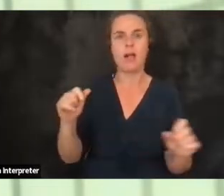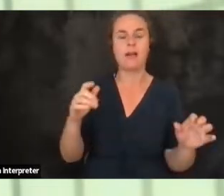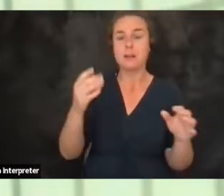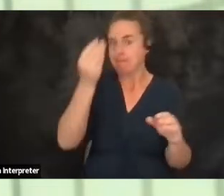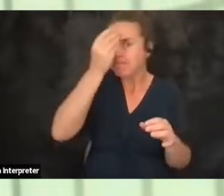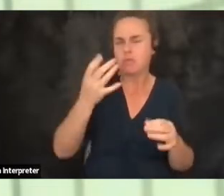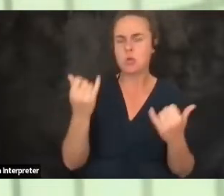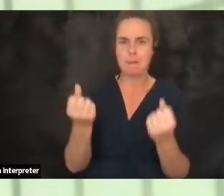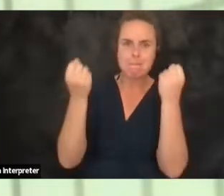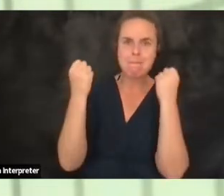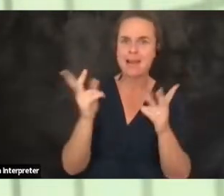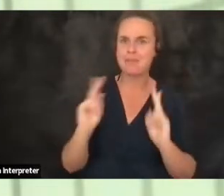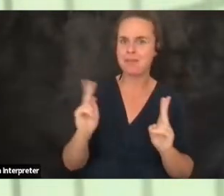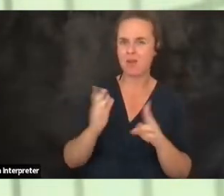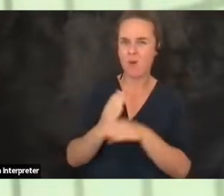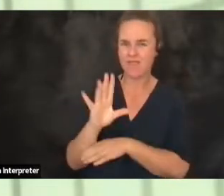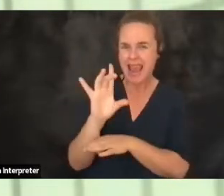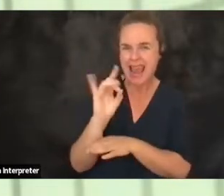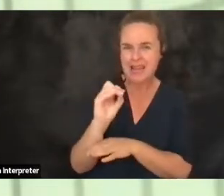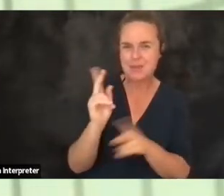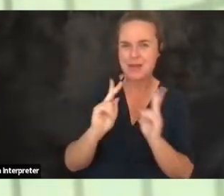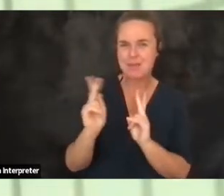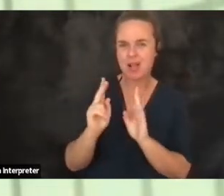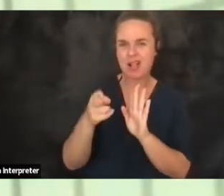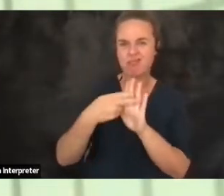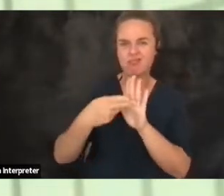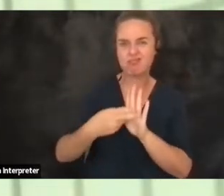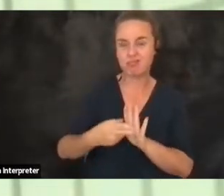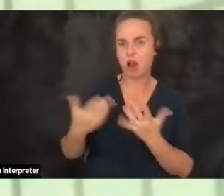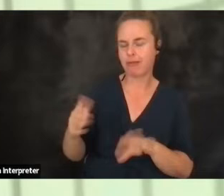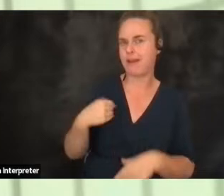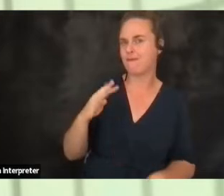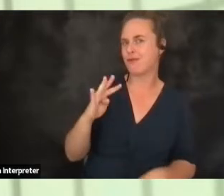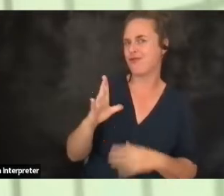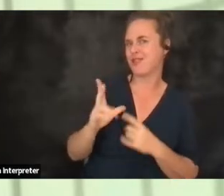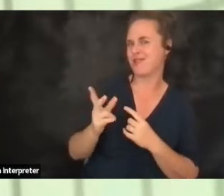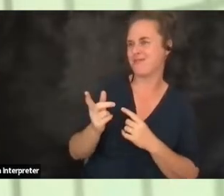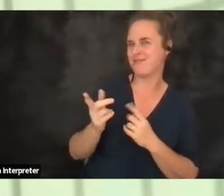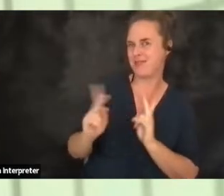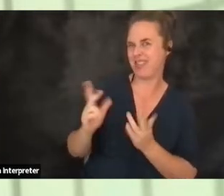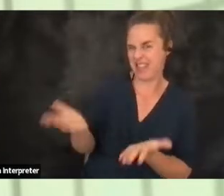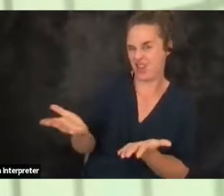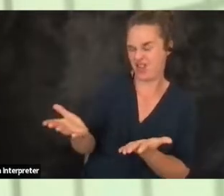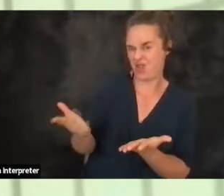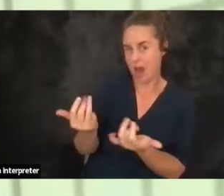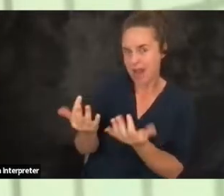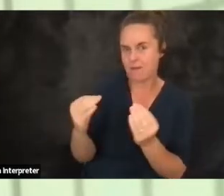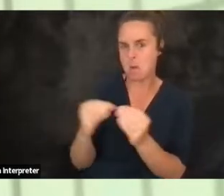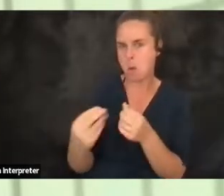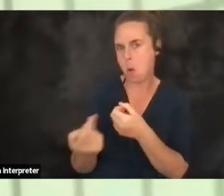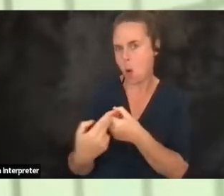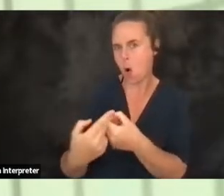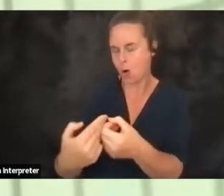have over 80 people who have registered, and there's already 43 people in the room. That's fantastic. And I know on Zoom it can